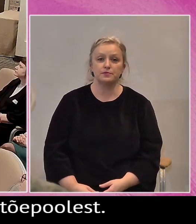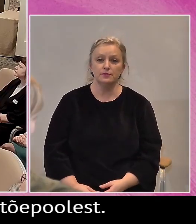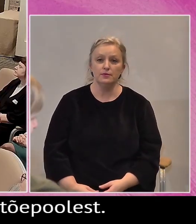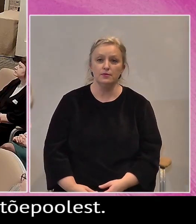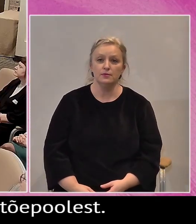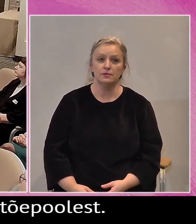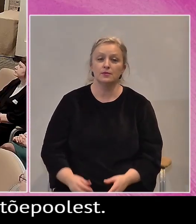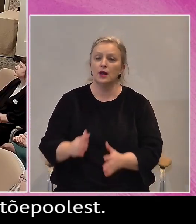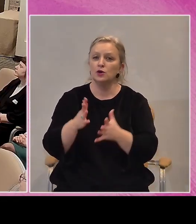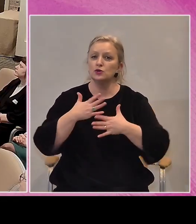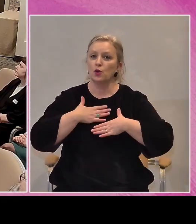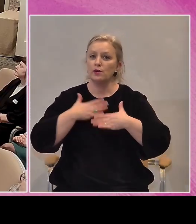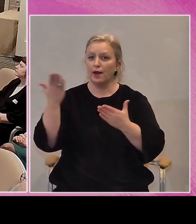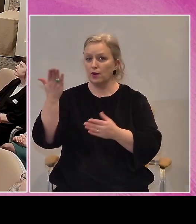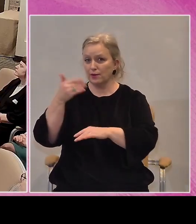question.